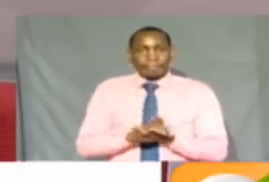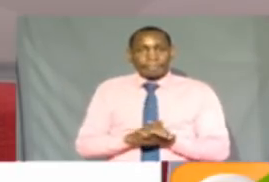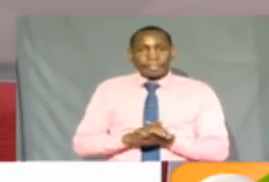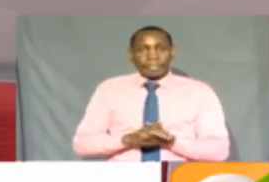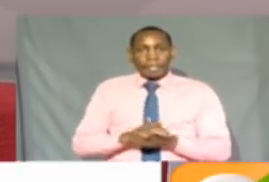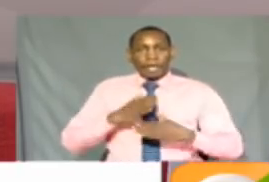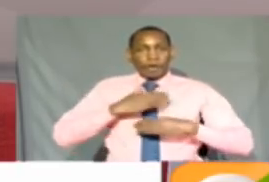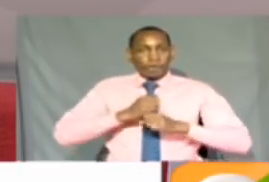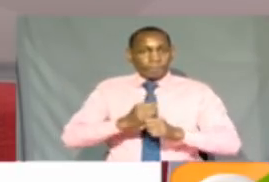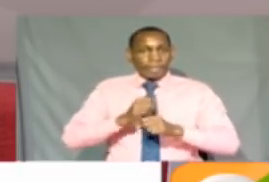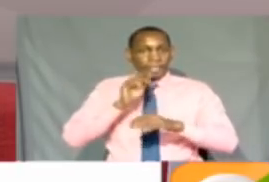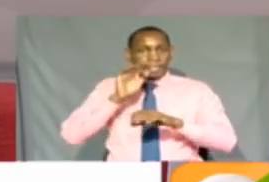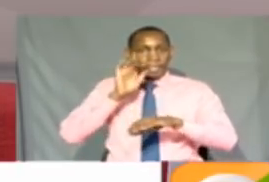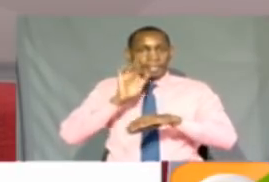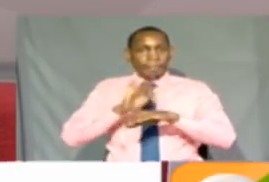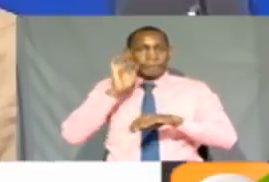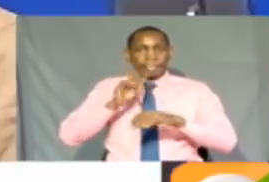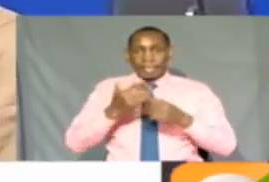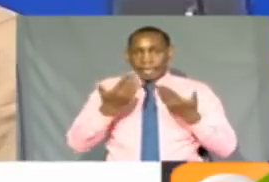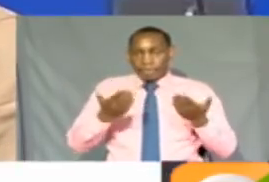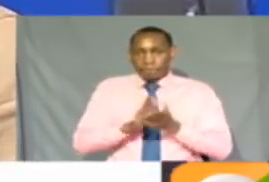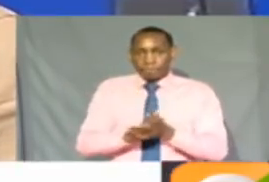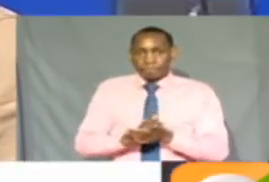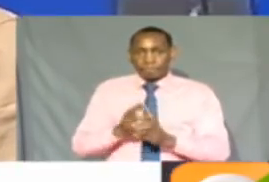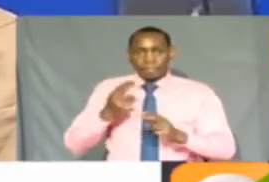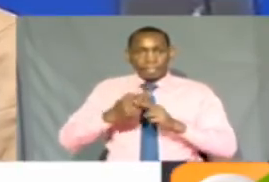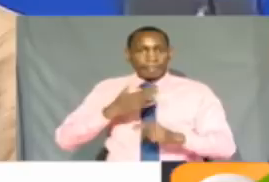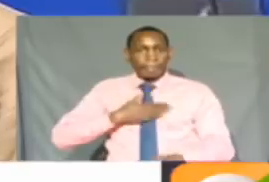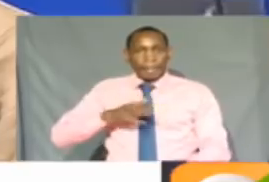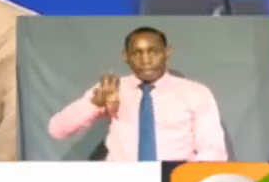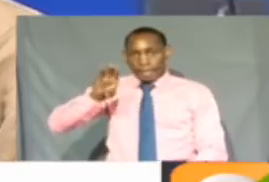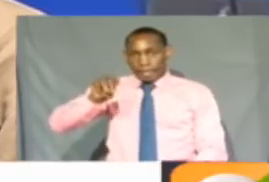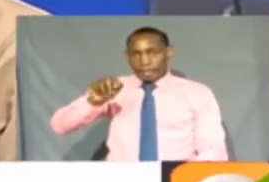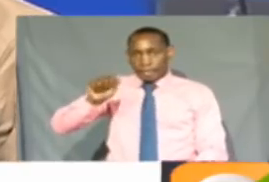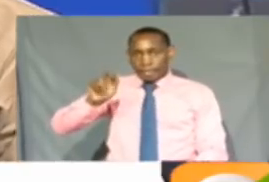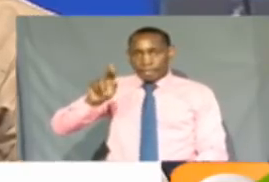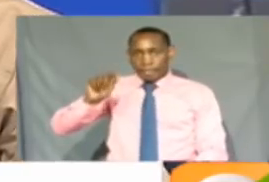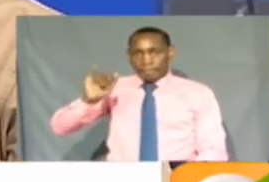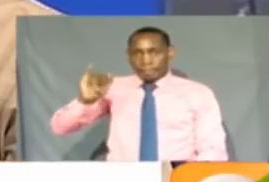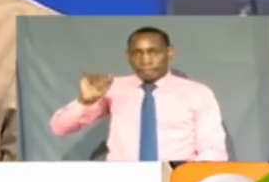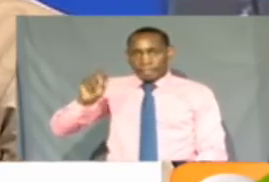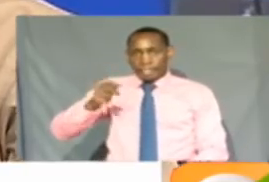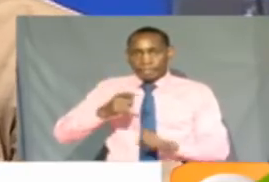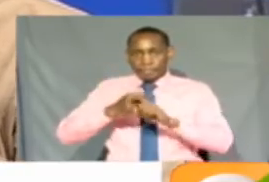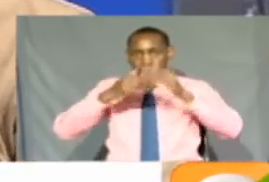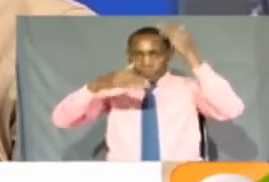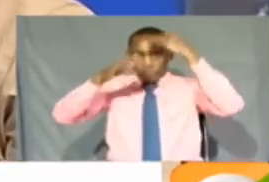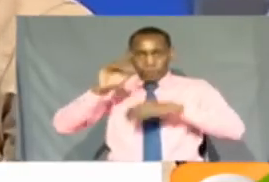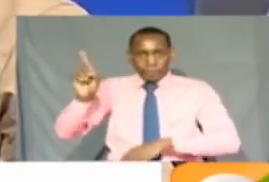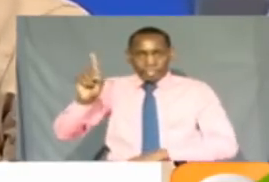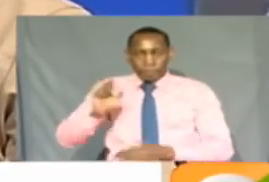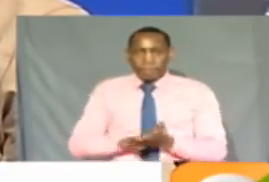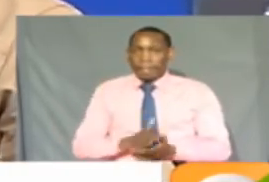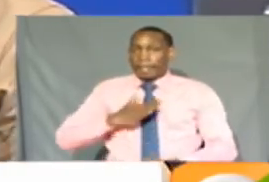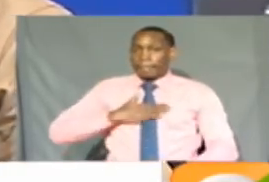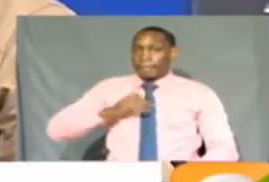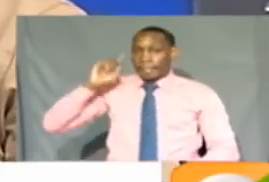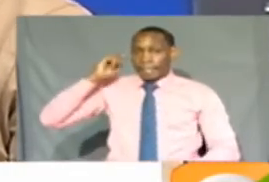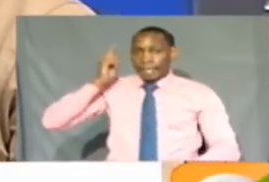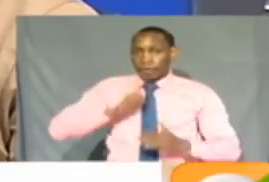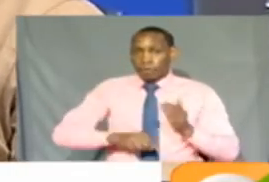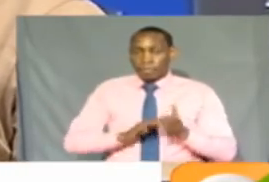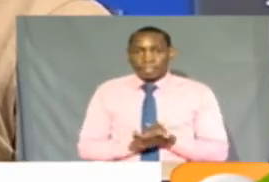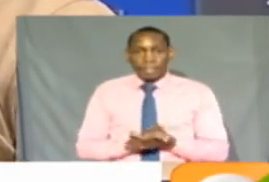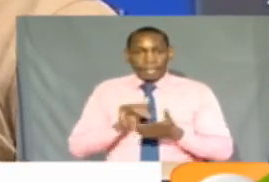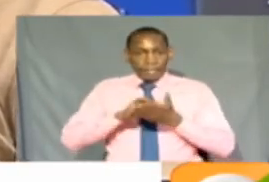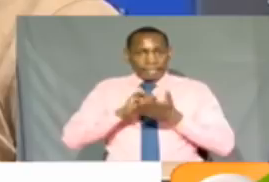self-esteem? Okay, I'm Martina Odera from the University of Nairobi. I think in